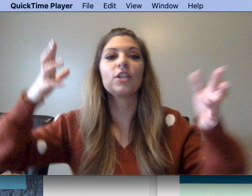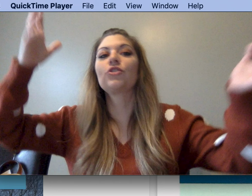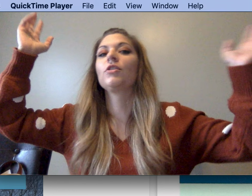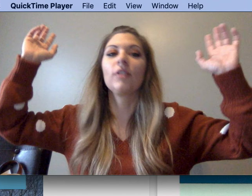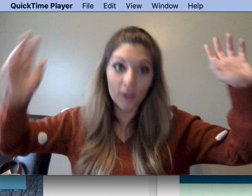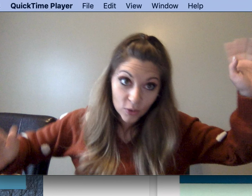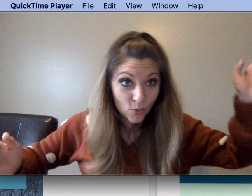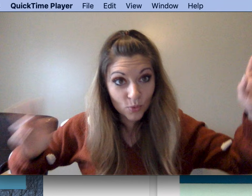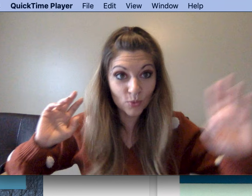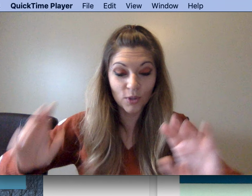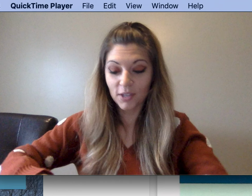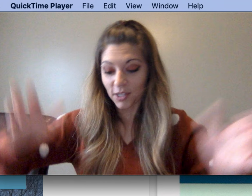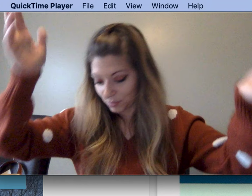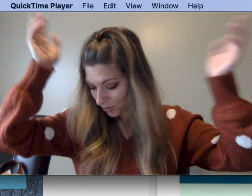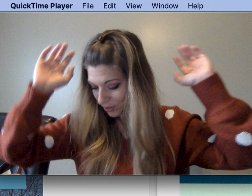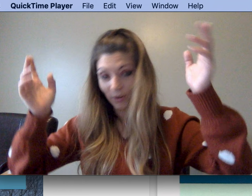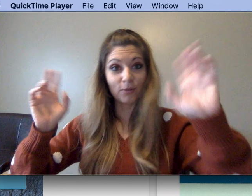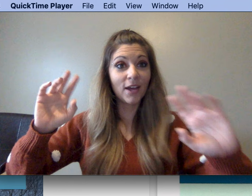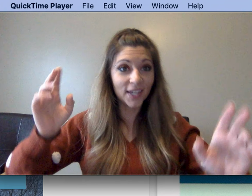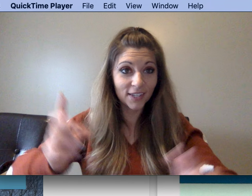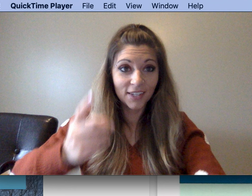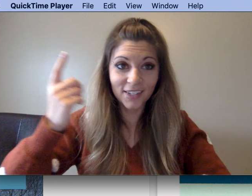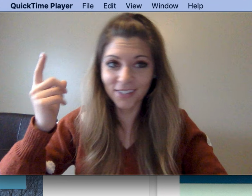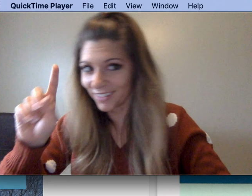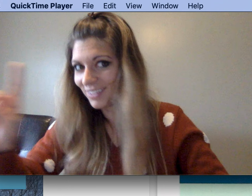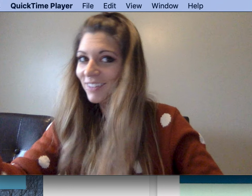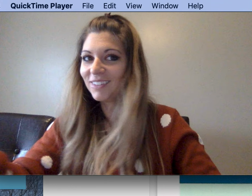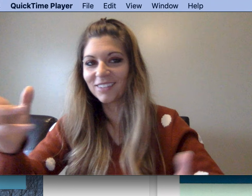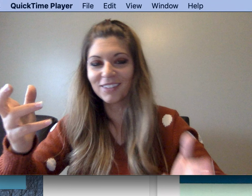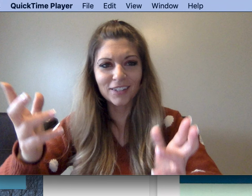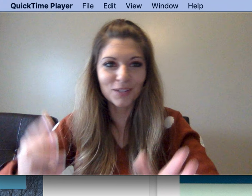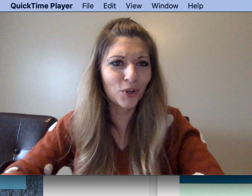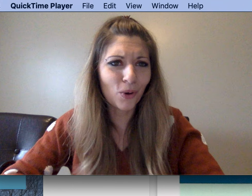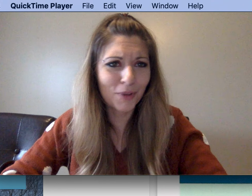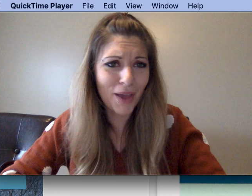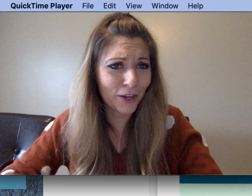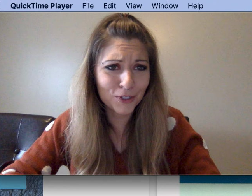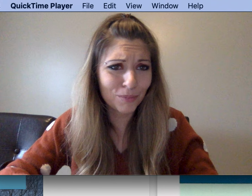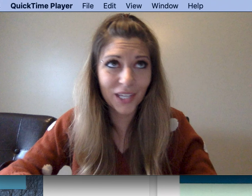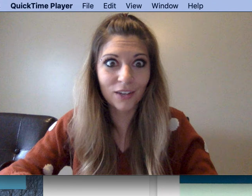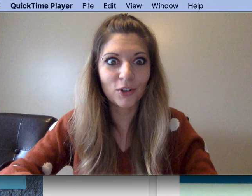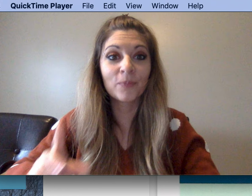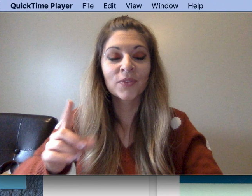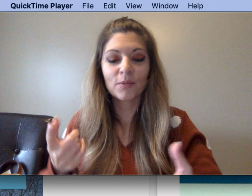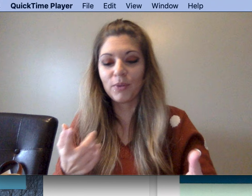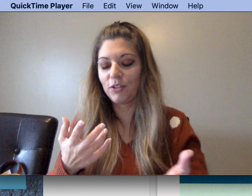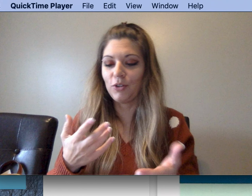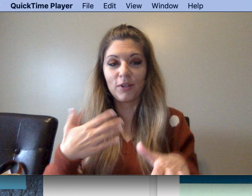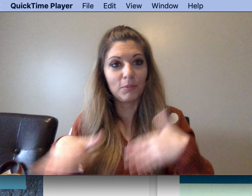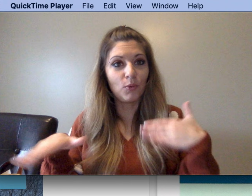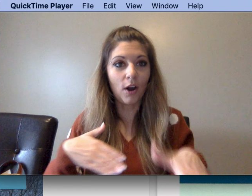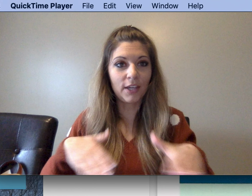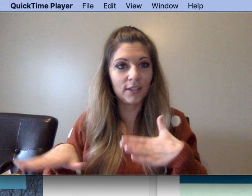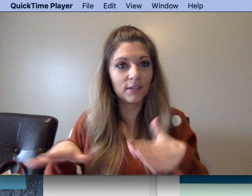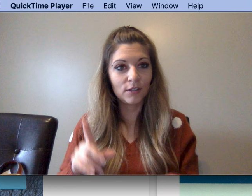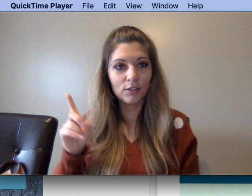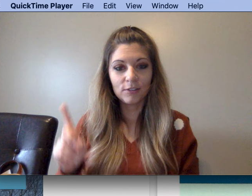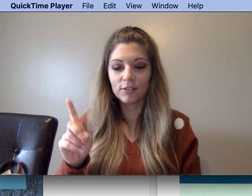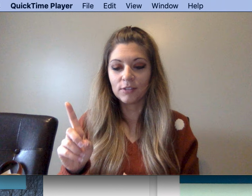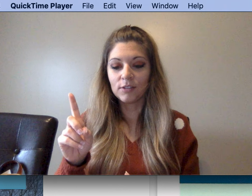grand gesture, like, ooh, I'm going the wrong way. Like someone called me back or something, I don't know. But, you know, I could be